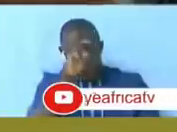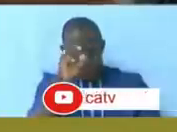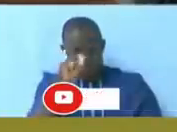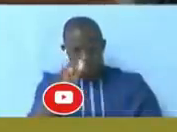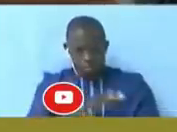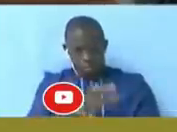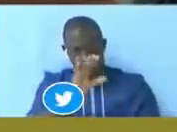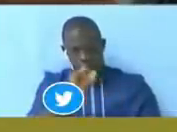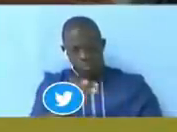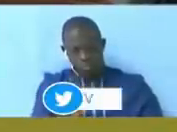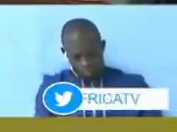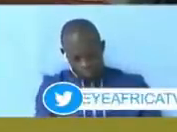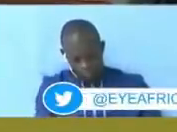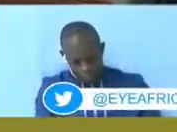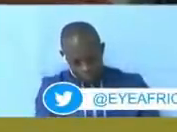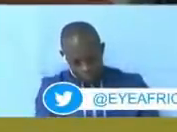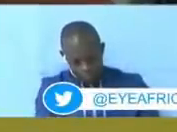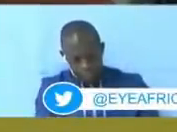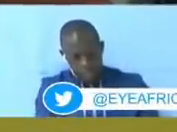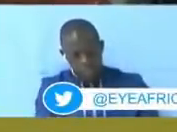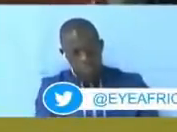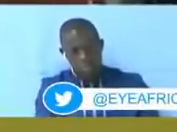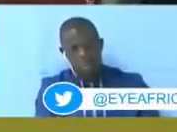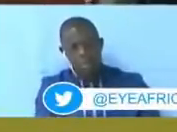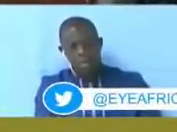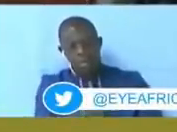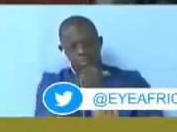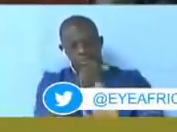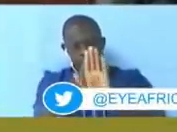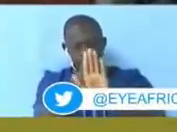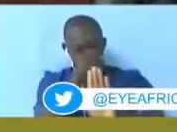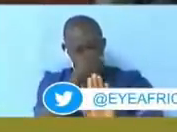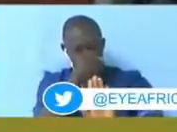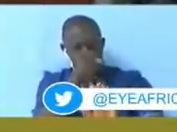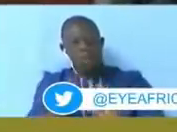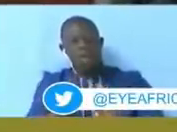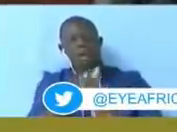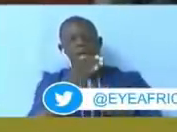kendoka. Defending the human rights of your fellow citizens.